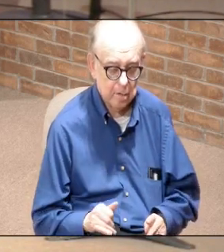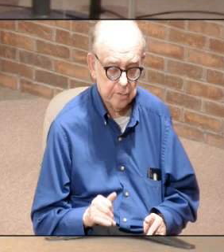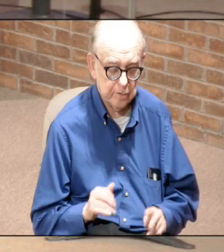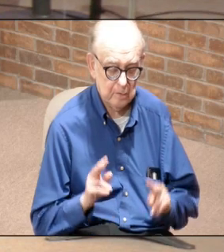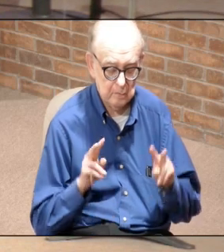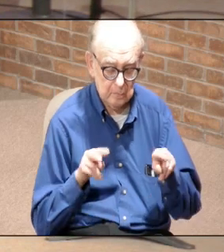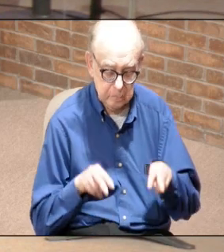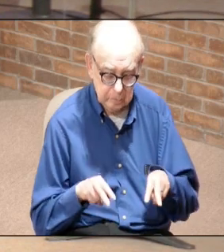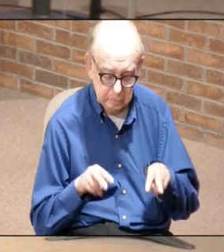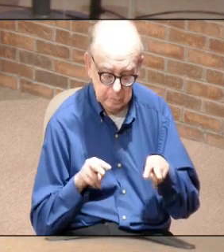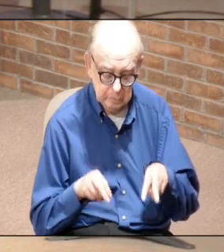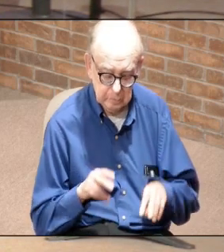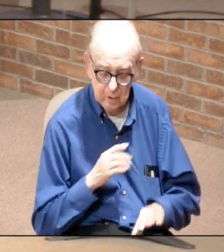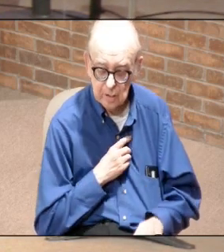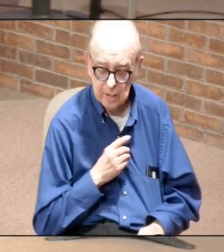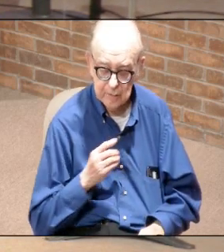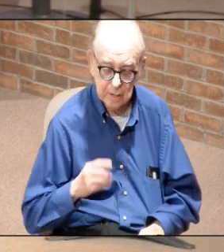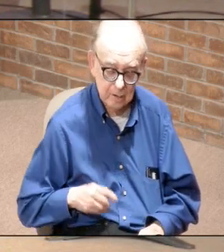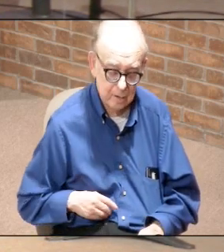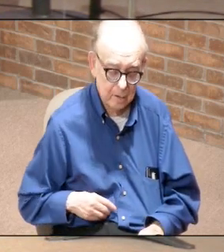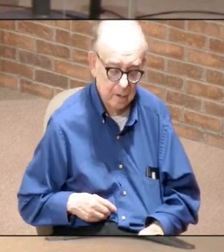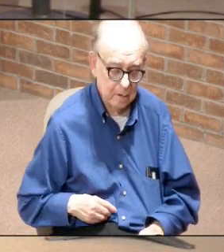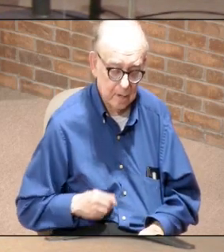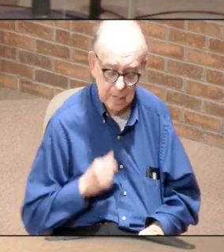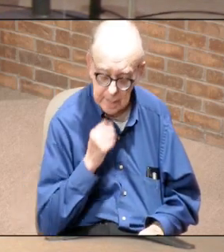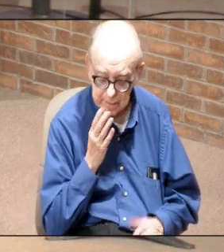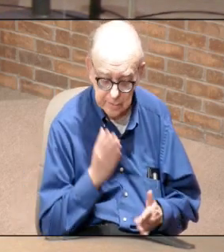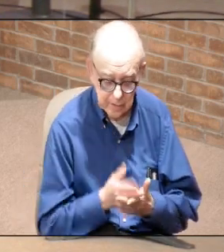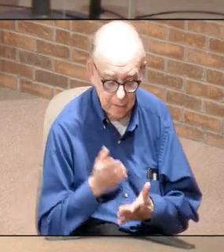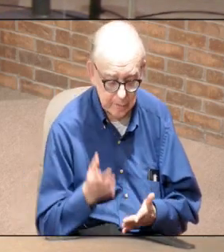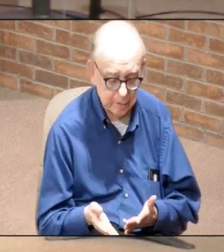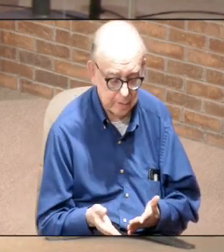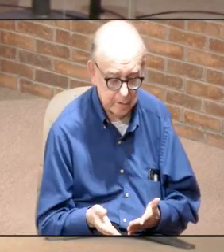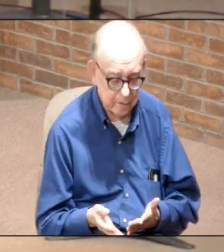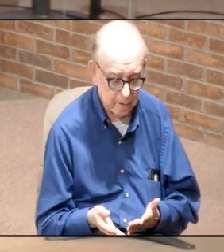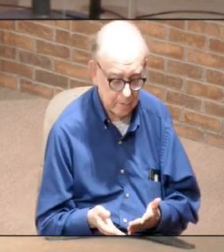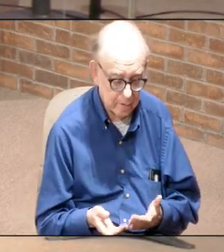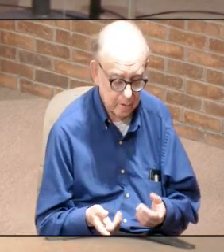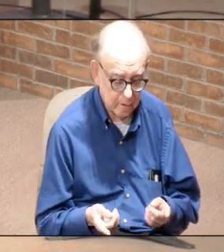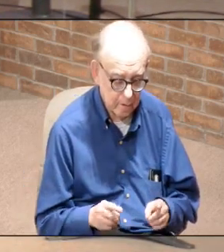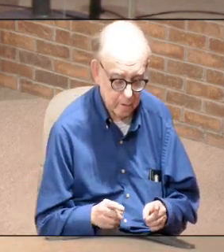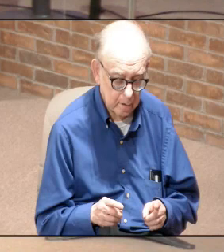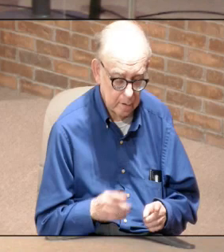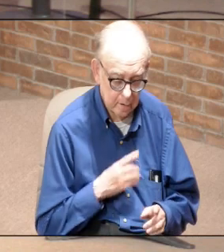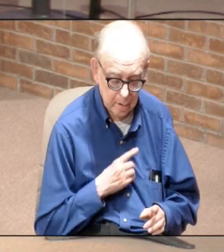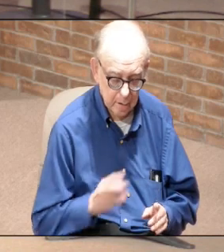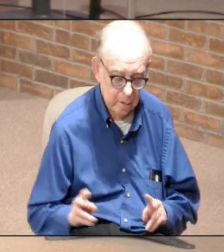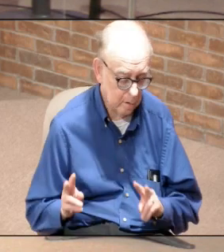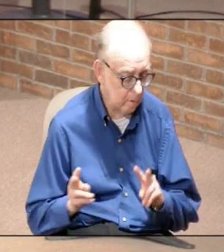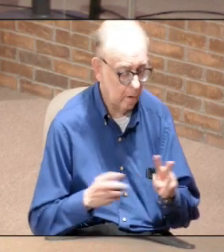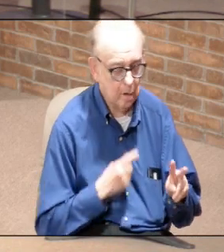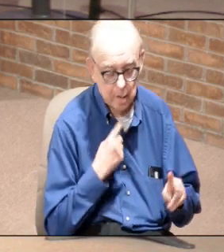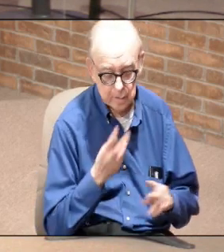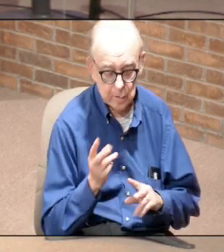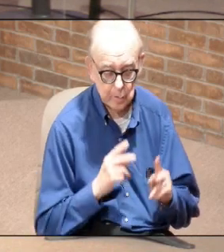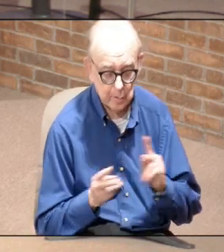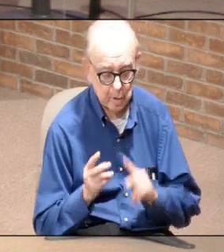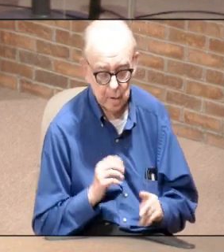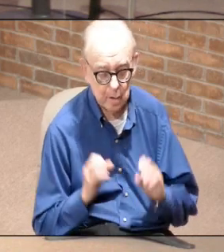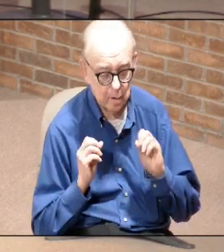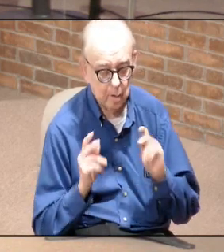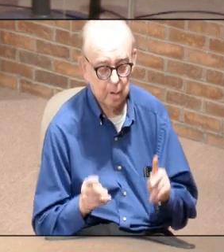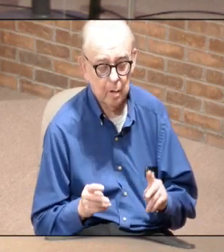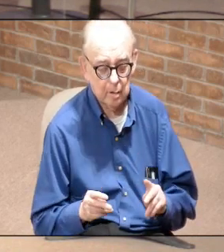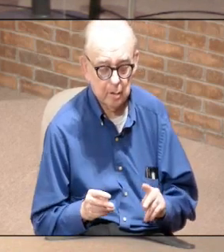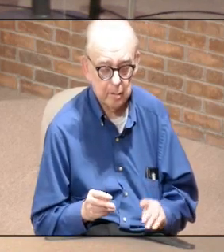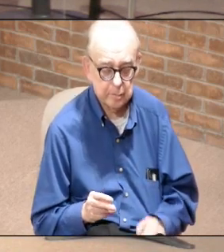on David. It didn't stop them from doubting him. When David turned around and told them,